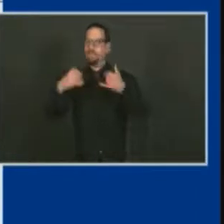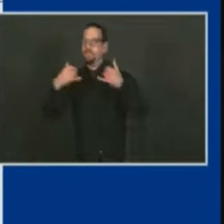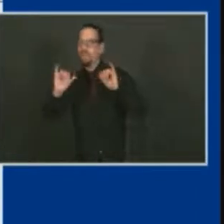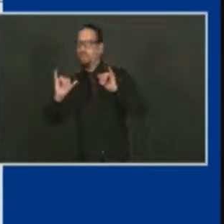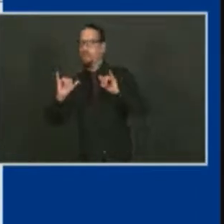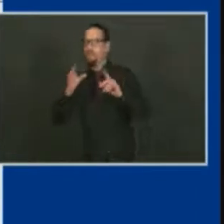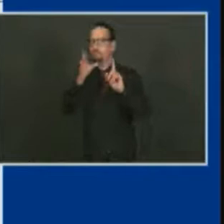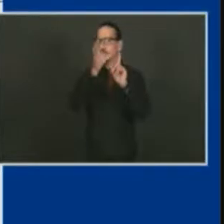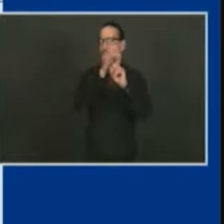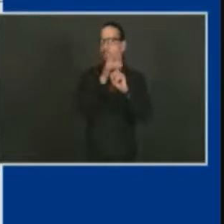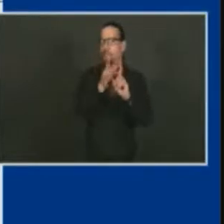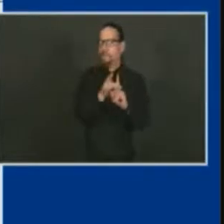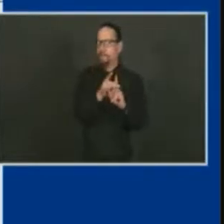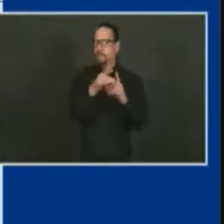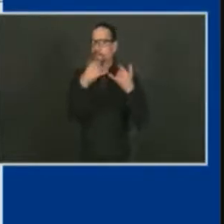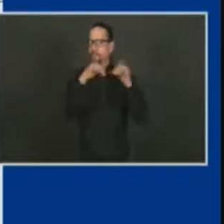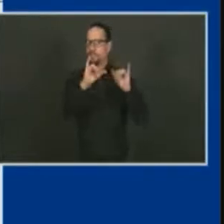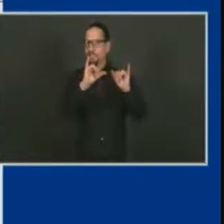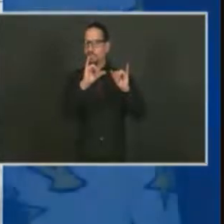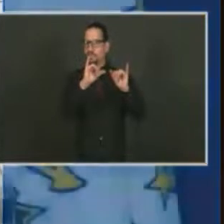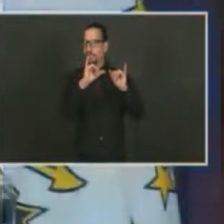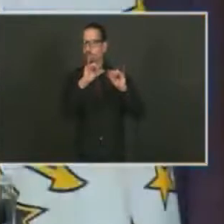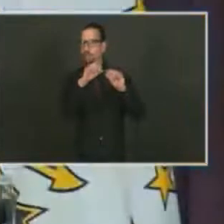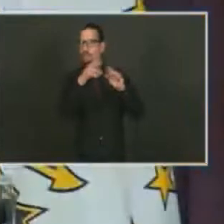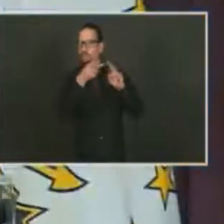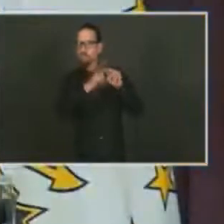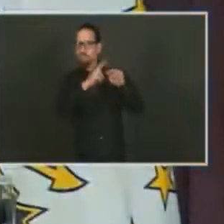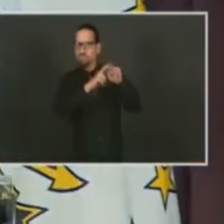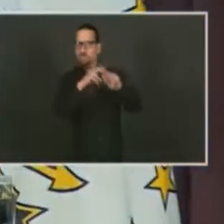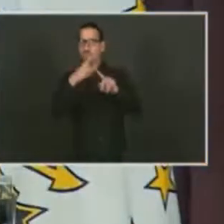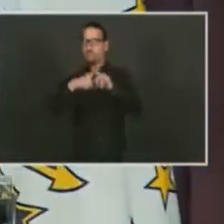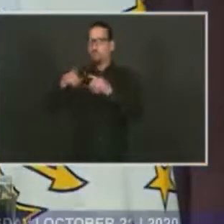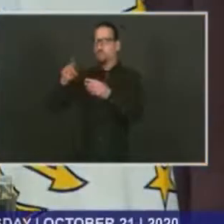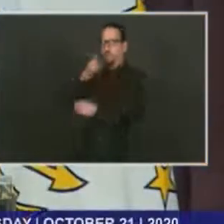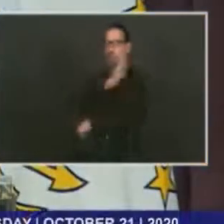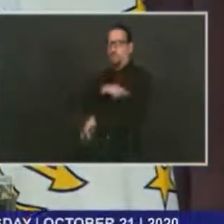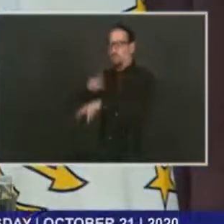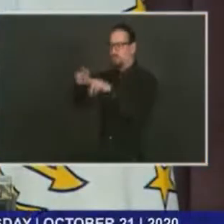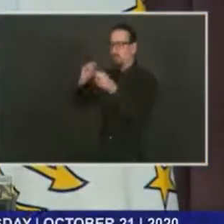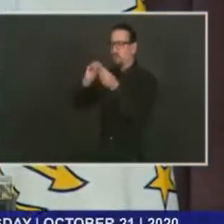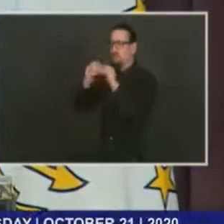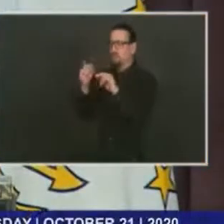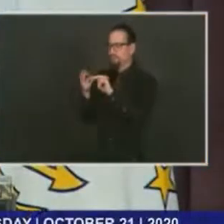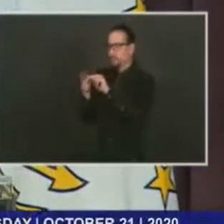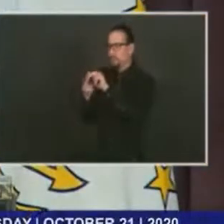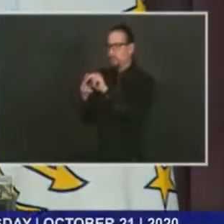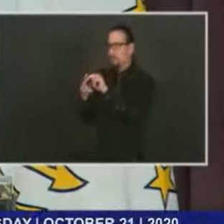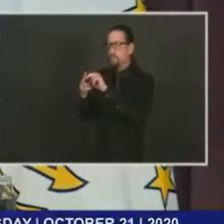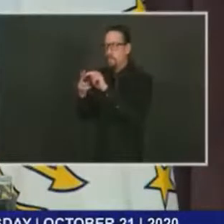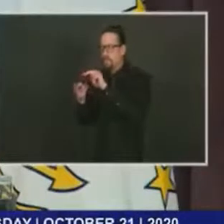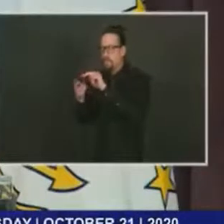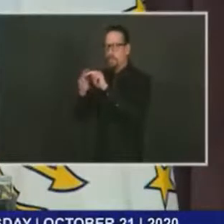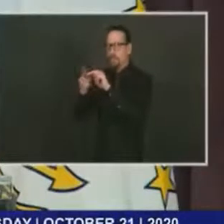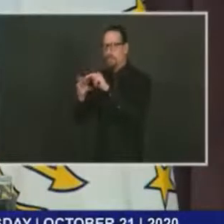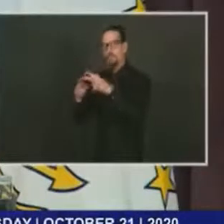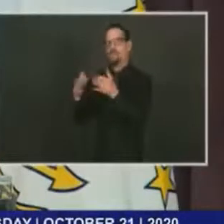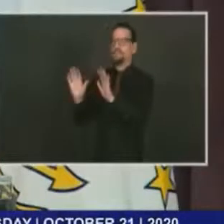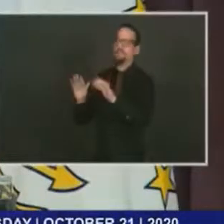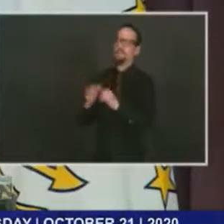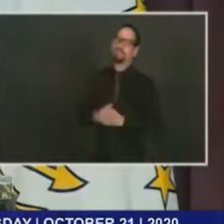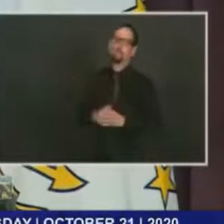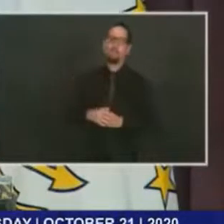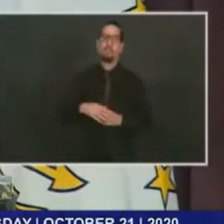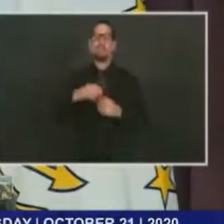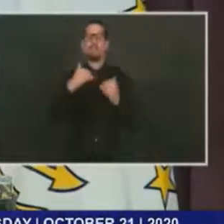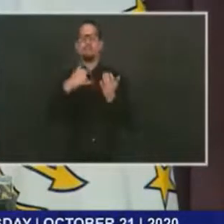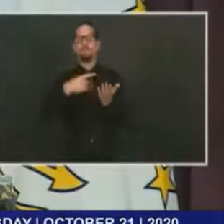want to be. Okay, I want to start off talking briefly about testing. I announced a week ago that Rhode